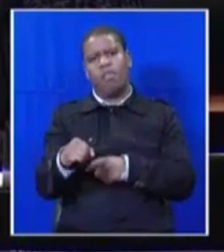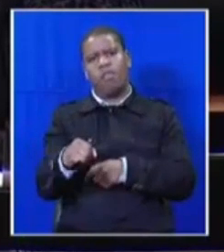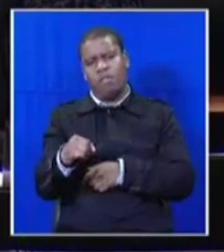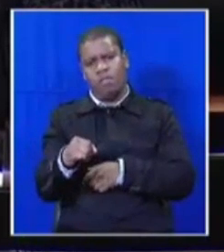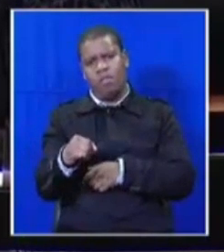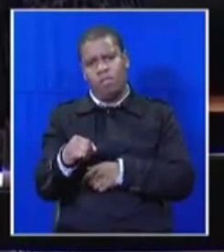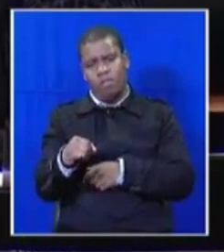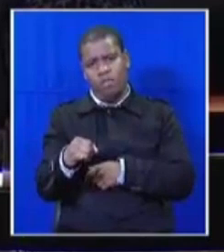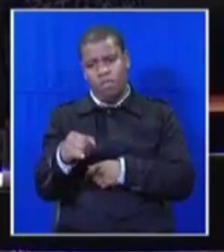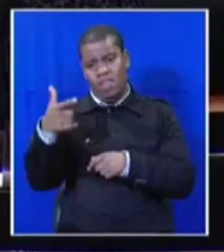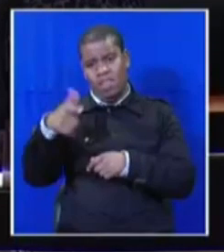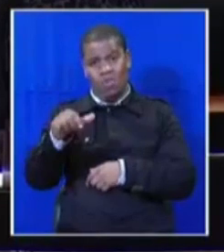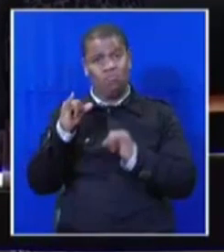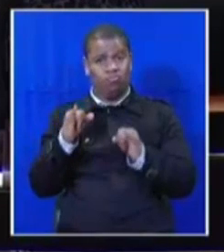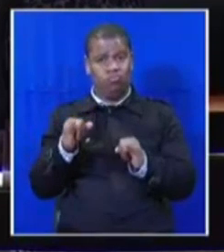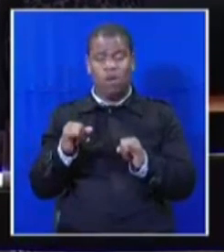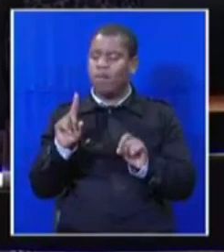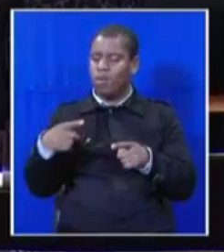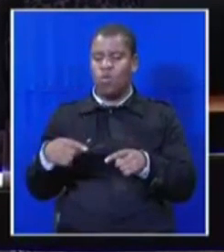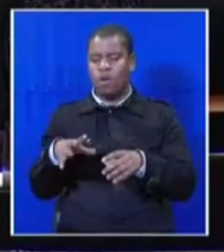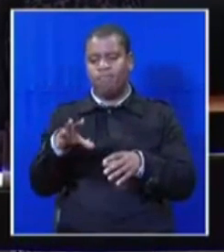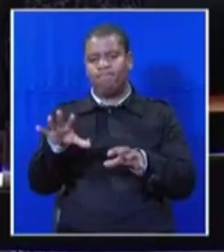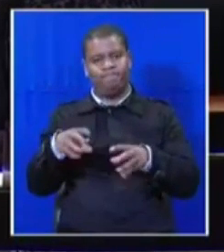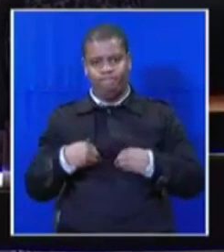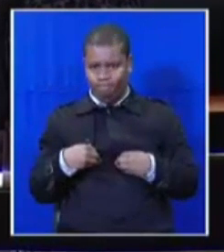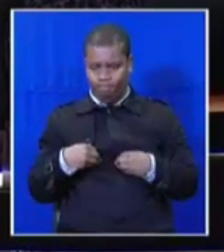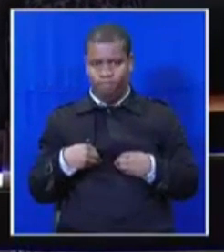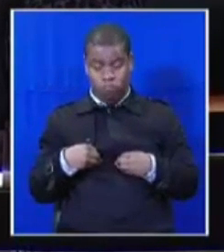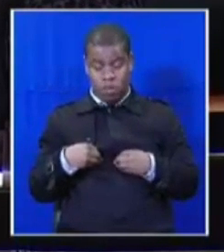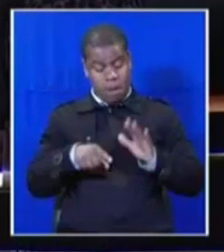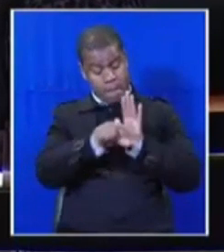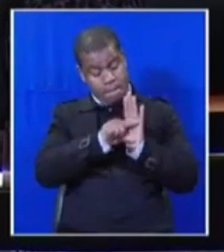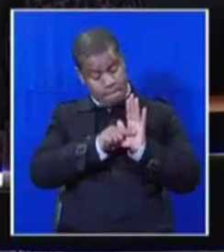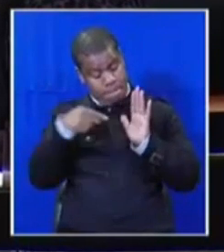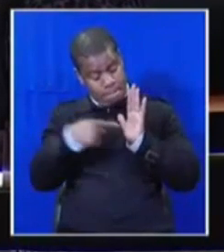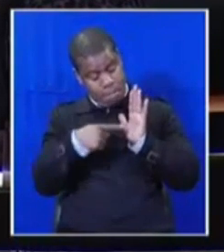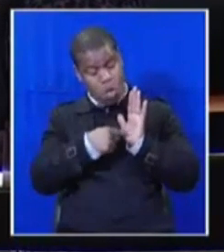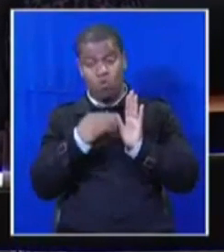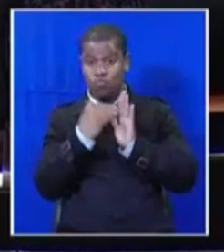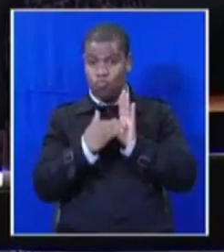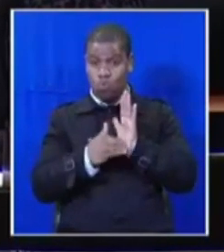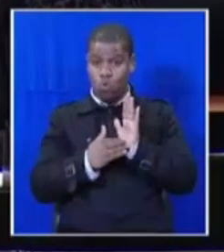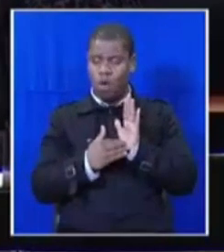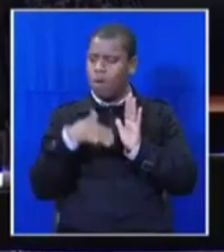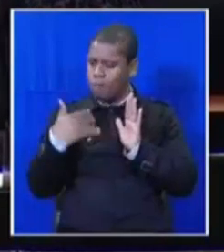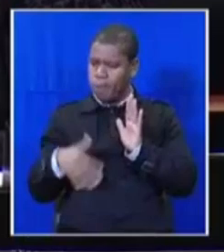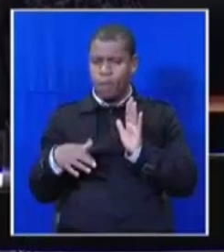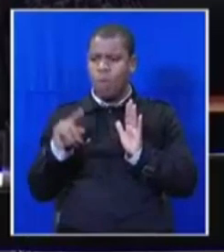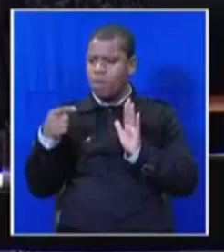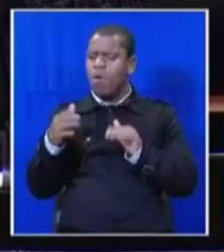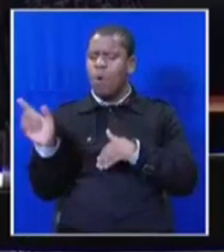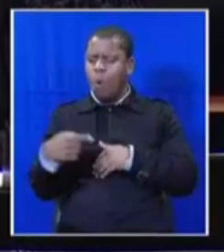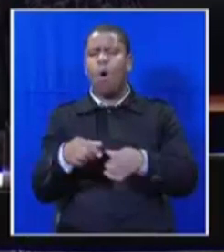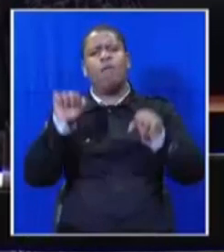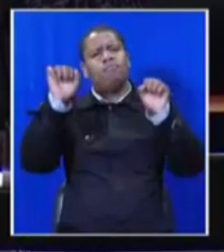language. This is a broadly framed rule in order to allow as much freedom